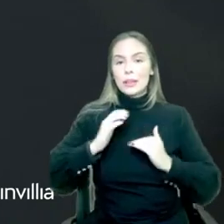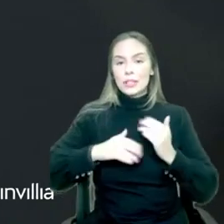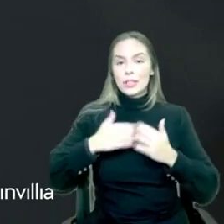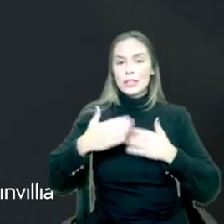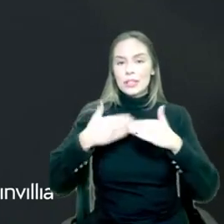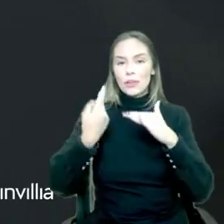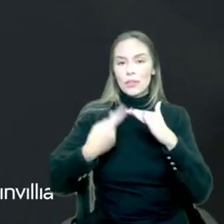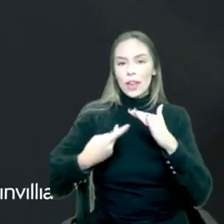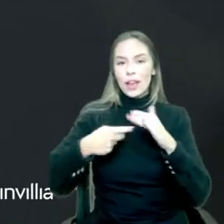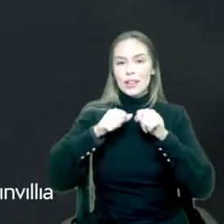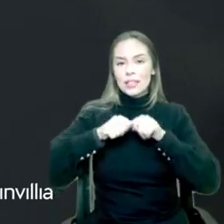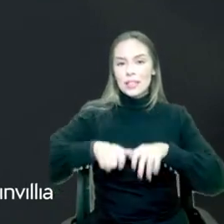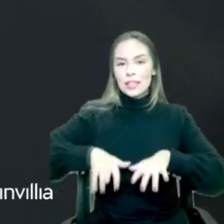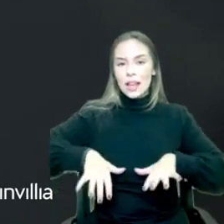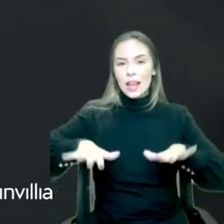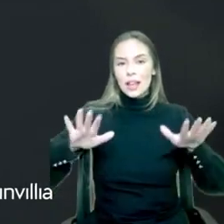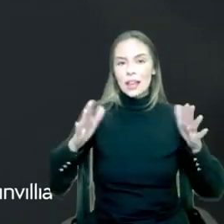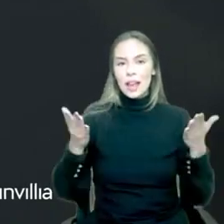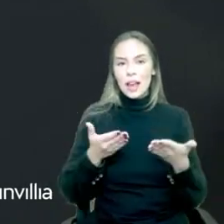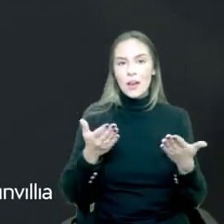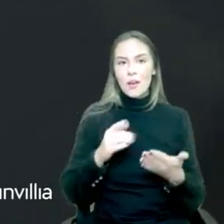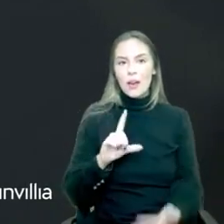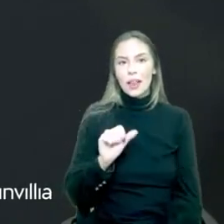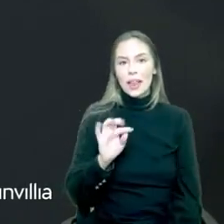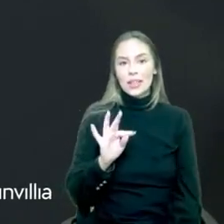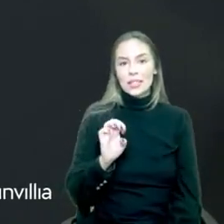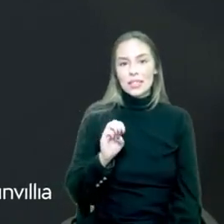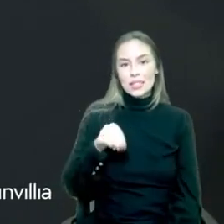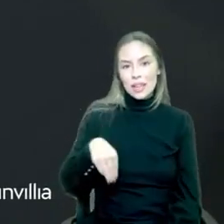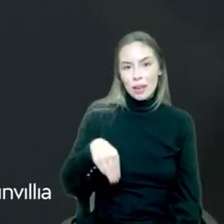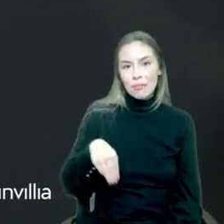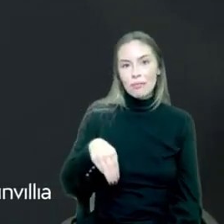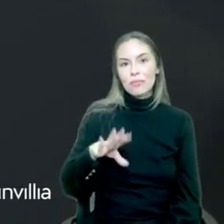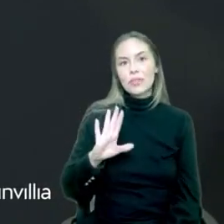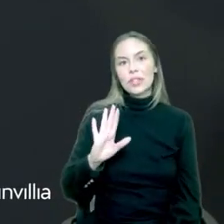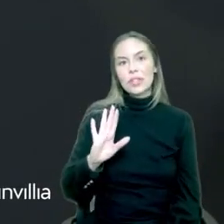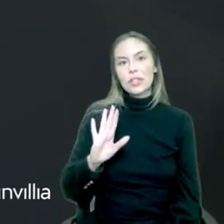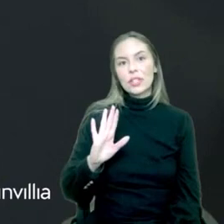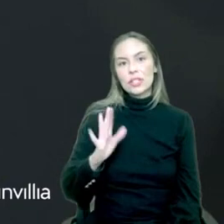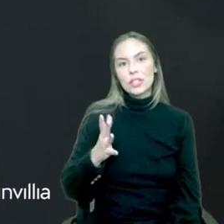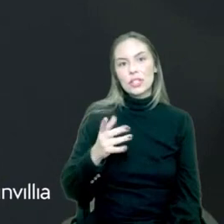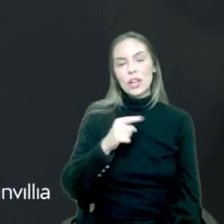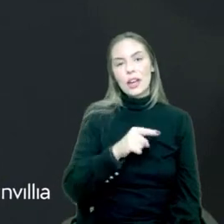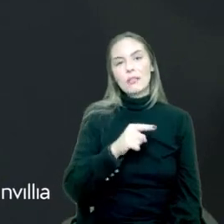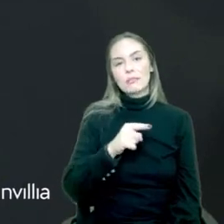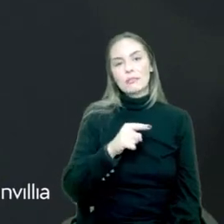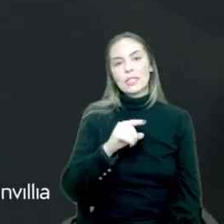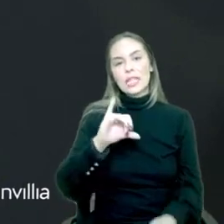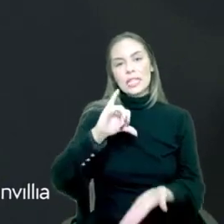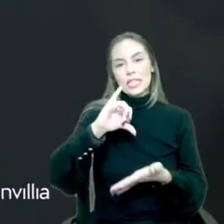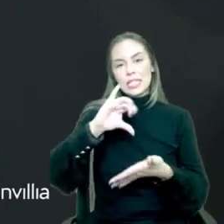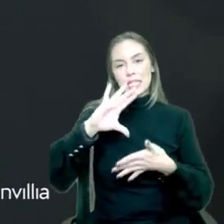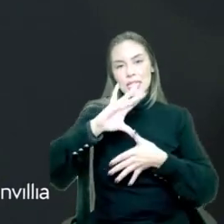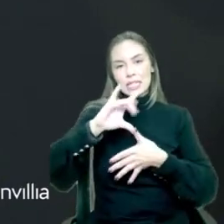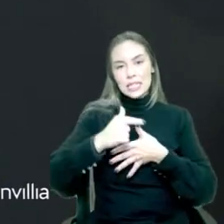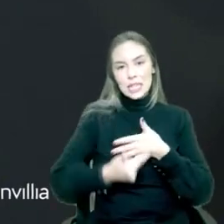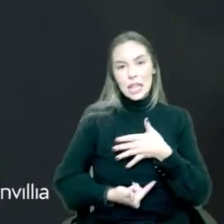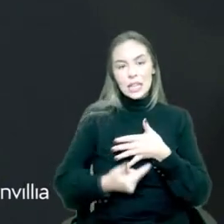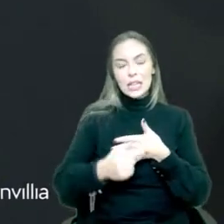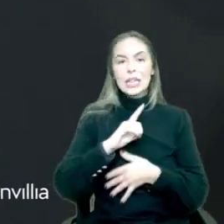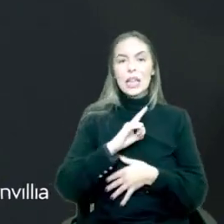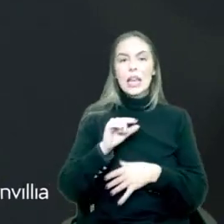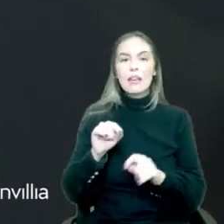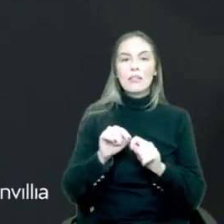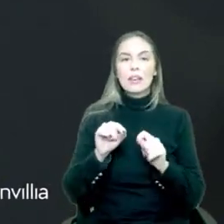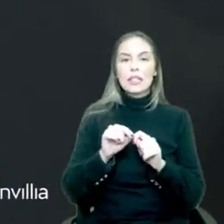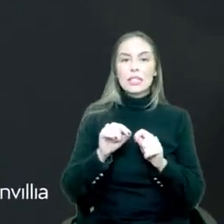in Latam. I take care of Latam, so like for us it's Central America and South America, so for Mexico and below. In all the countries,